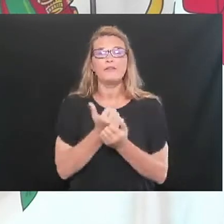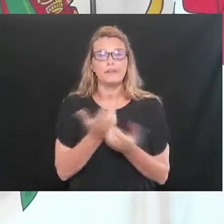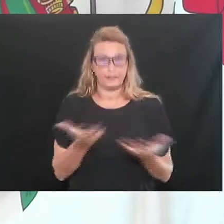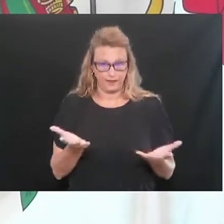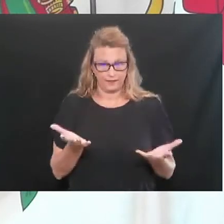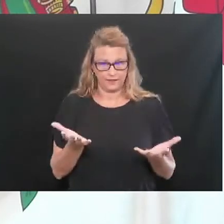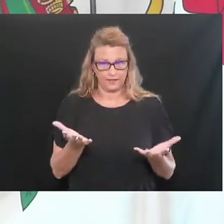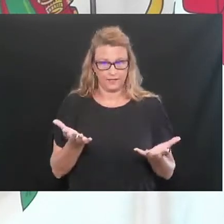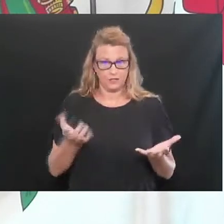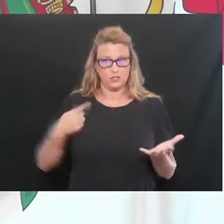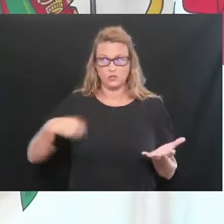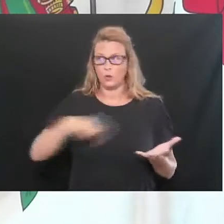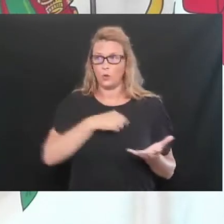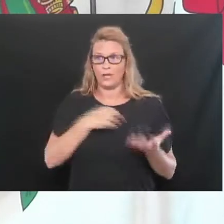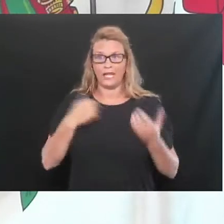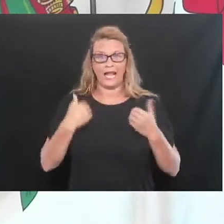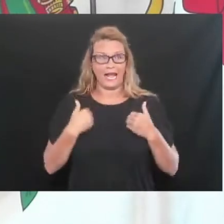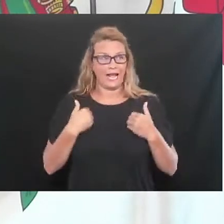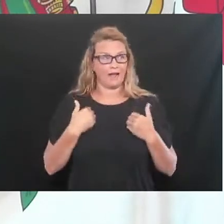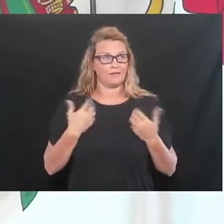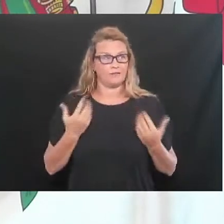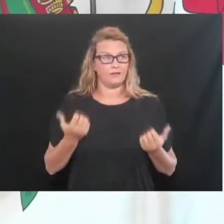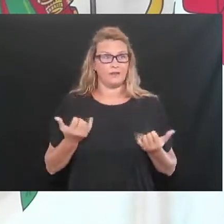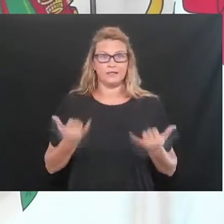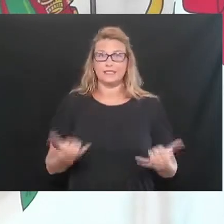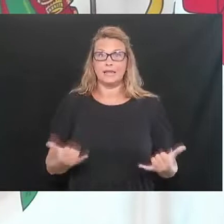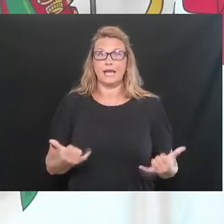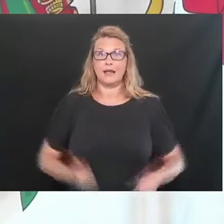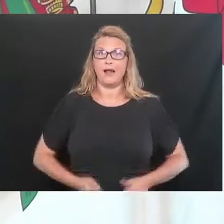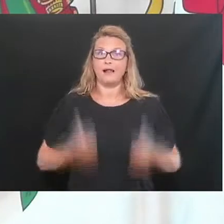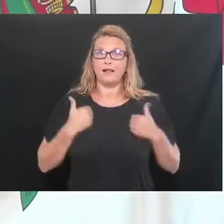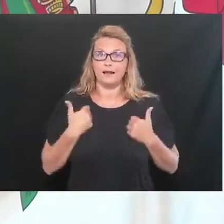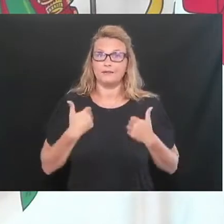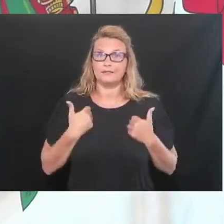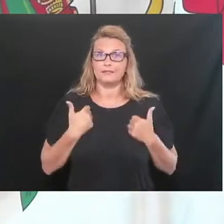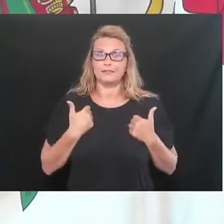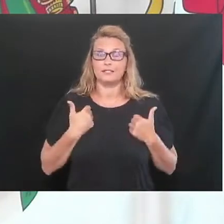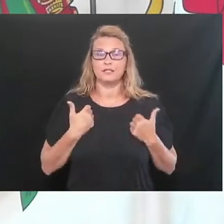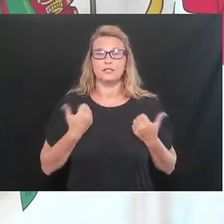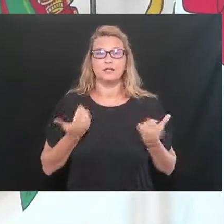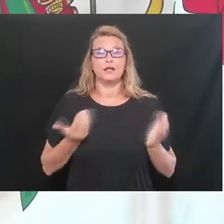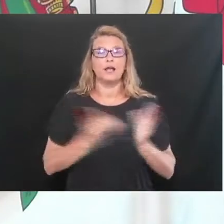given everything so we have everything that we have today. I've said it over and over.